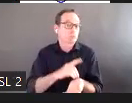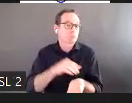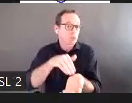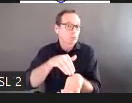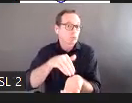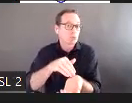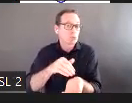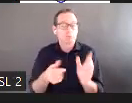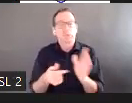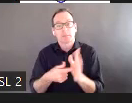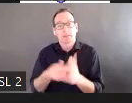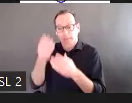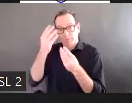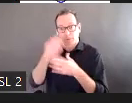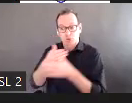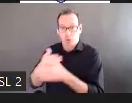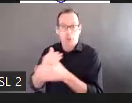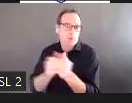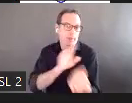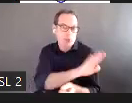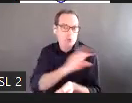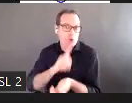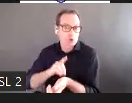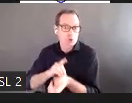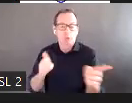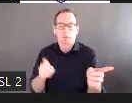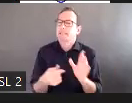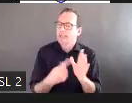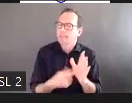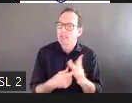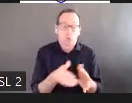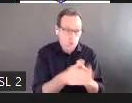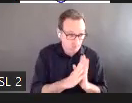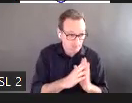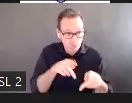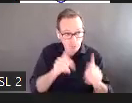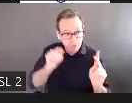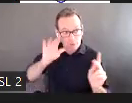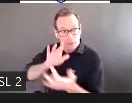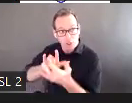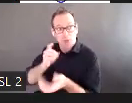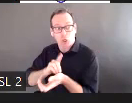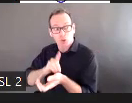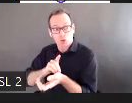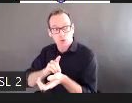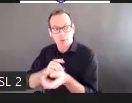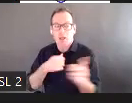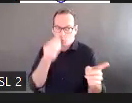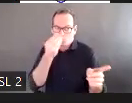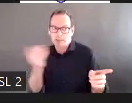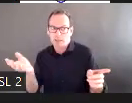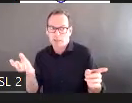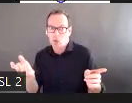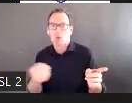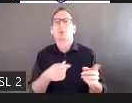but sometimes the risk is so significant that as a police officer, I'm bound by my duty to share the risk information with the